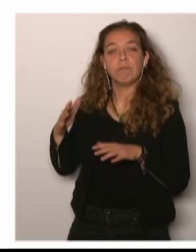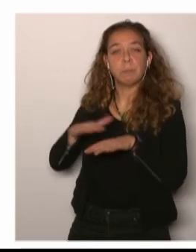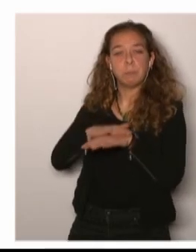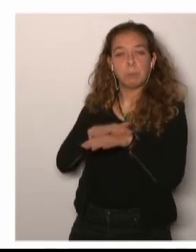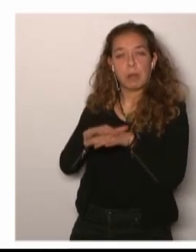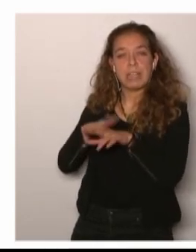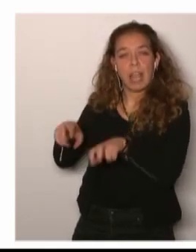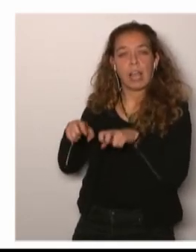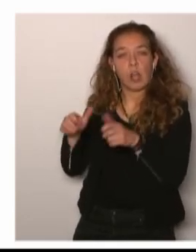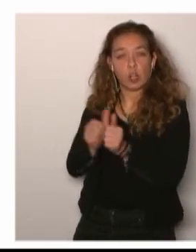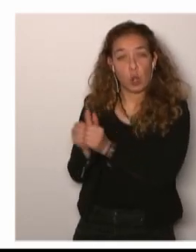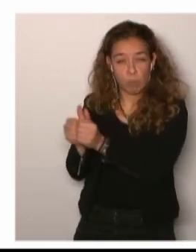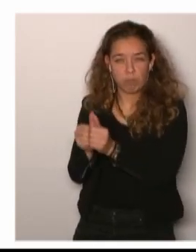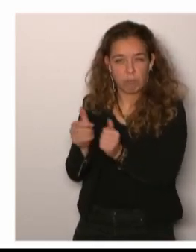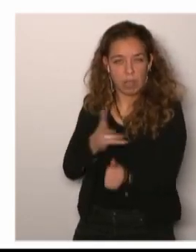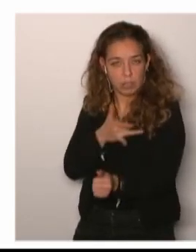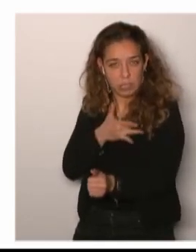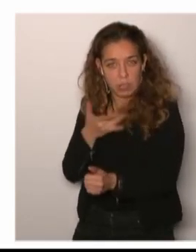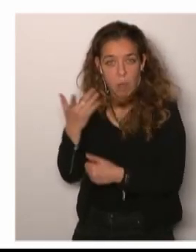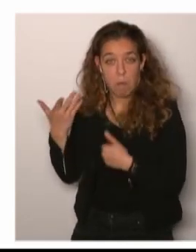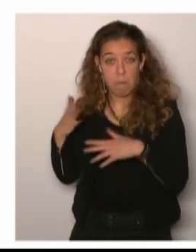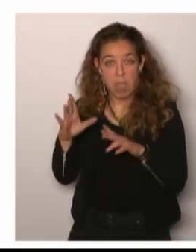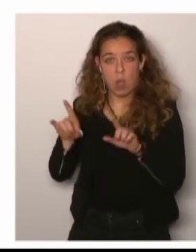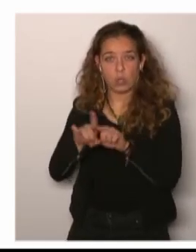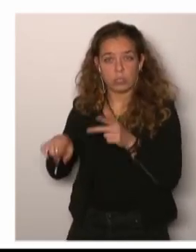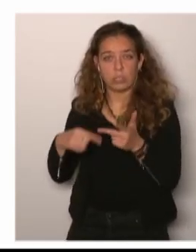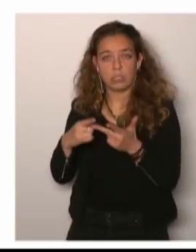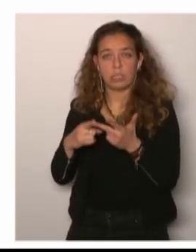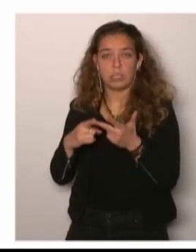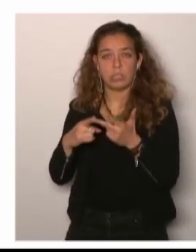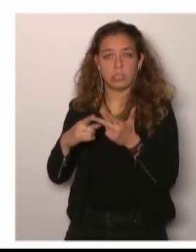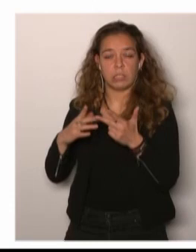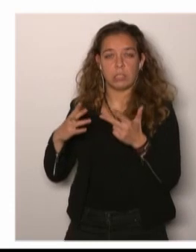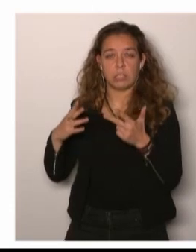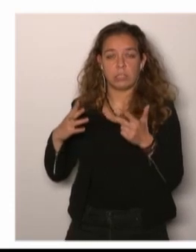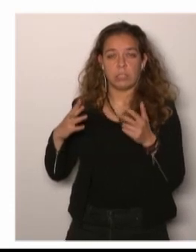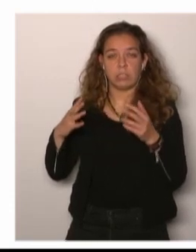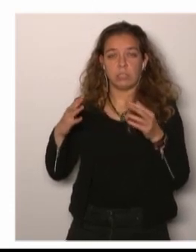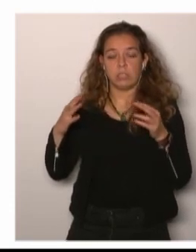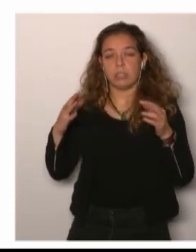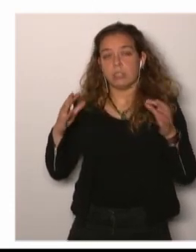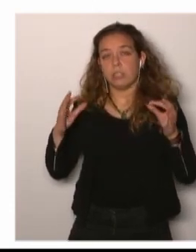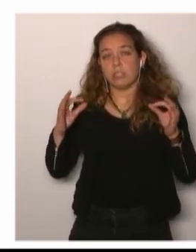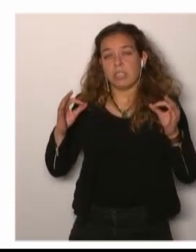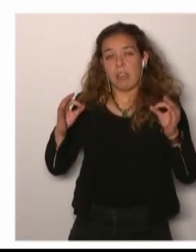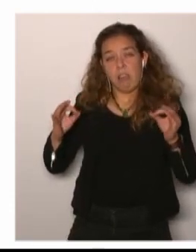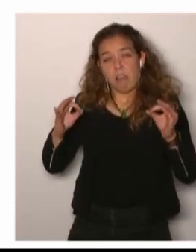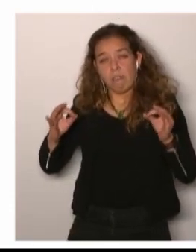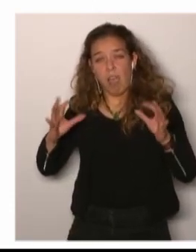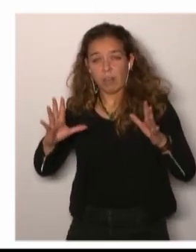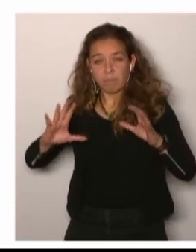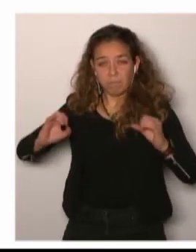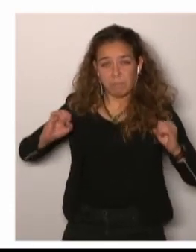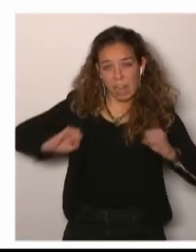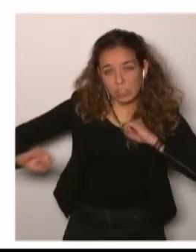major risk. We know how dangerous they are, but yet we can't get our act together to actually do something. So this